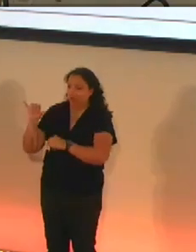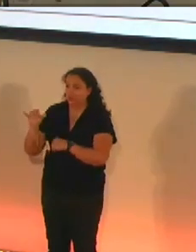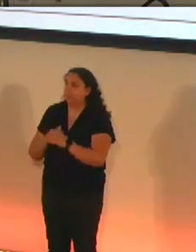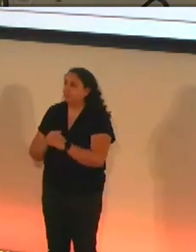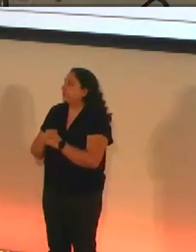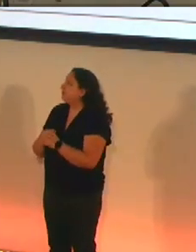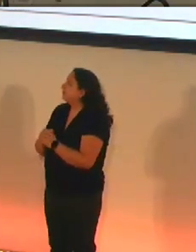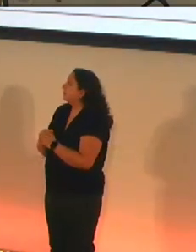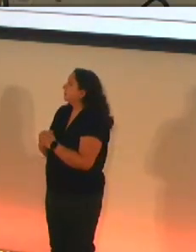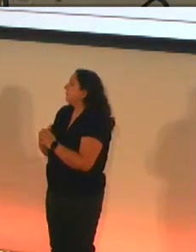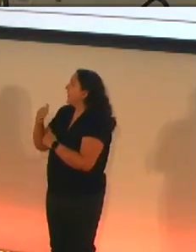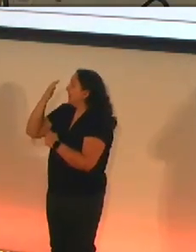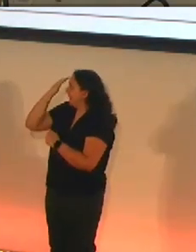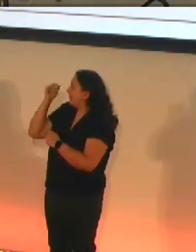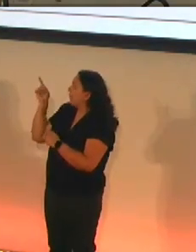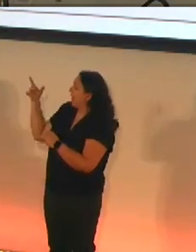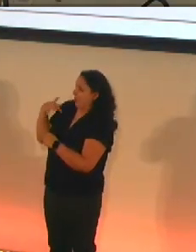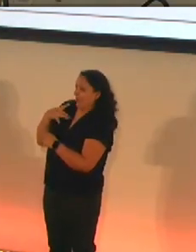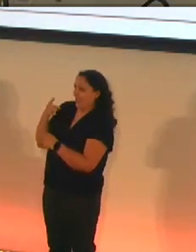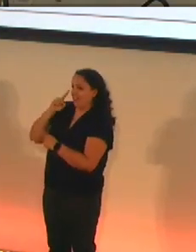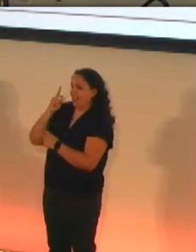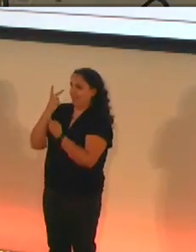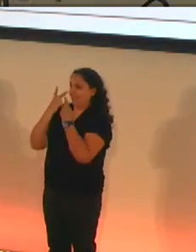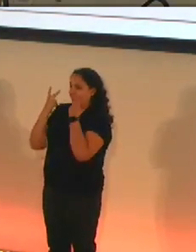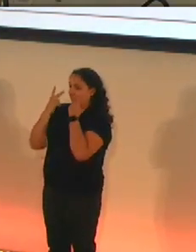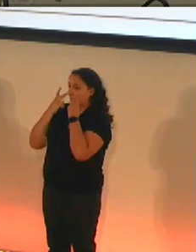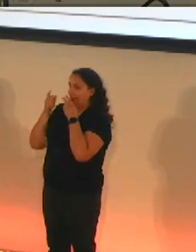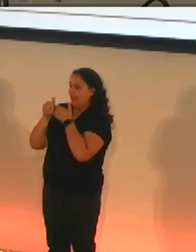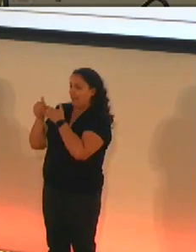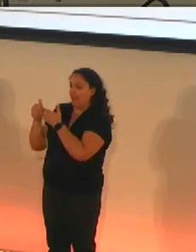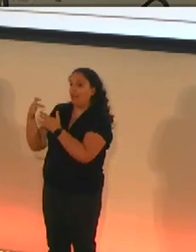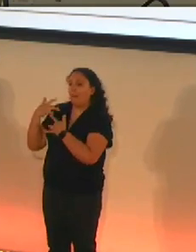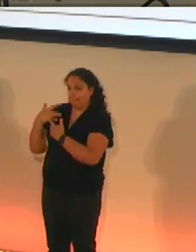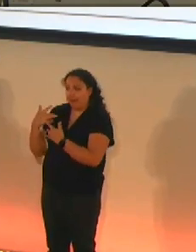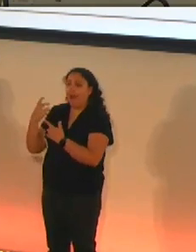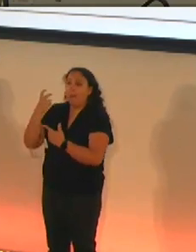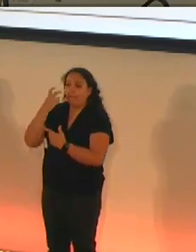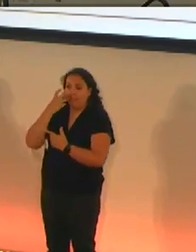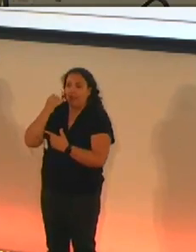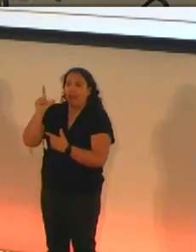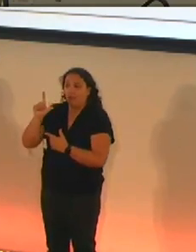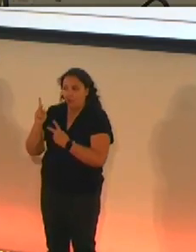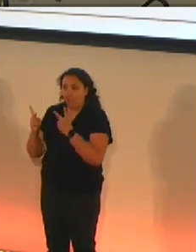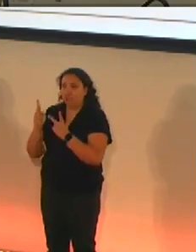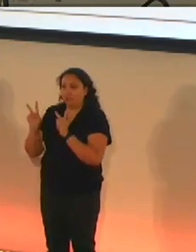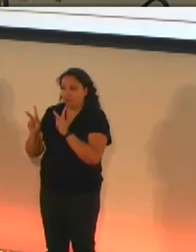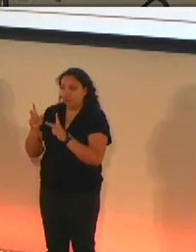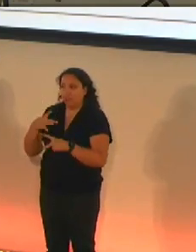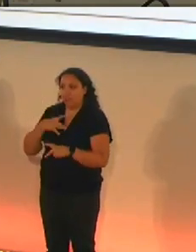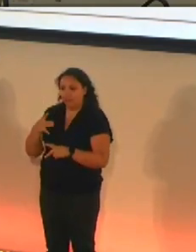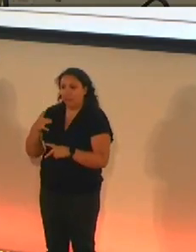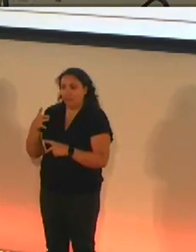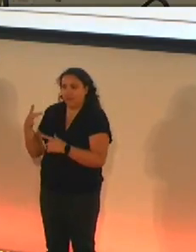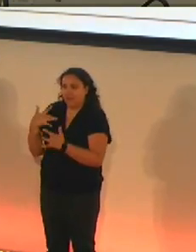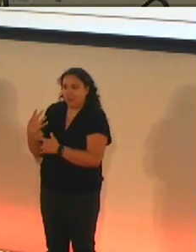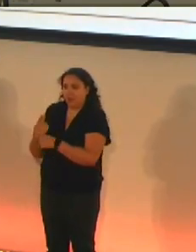Therefore, we were inspired by the sighted guide technique in the physical world, which is often used by blind and low vision people to enhance the accessibility